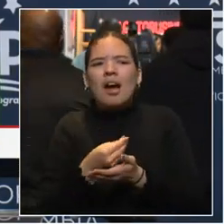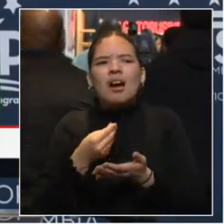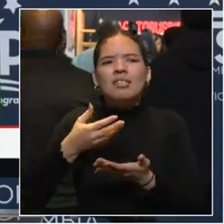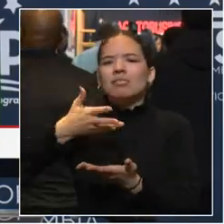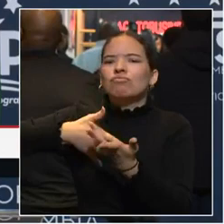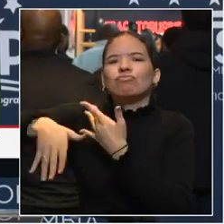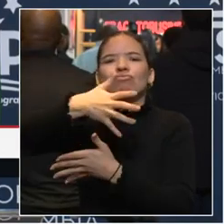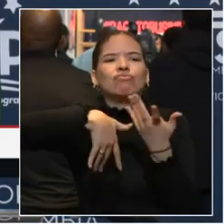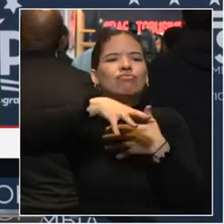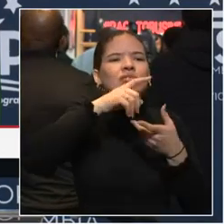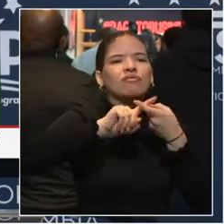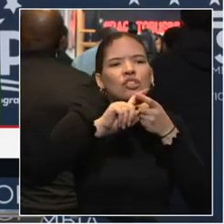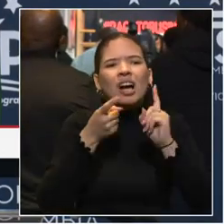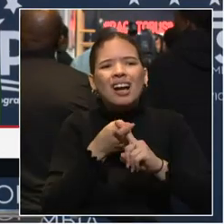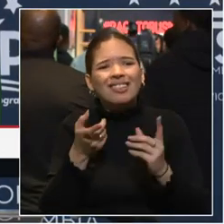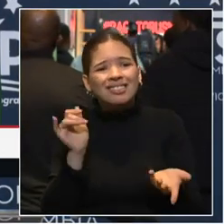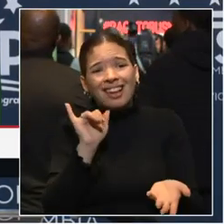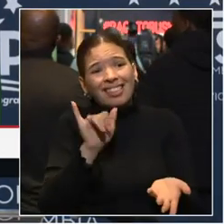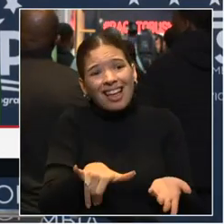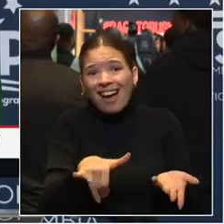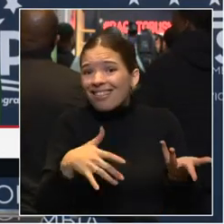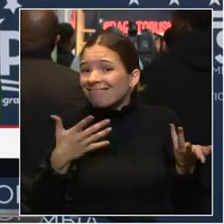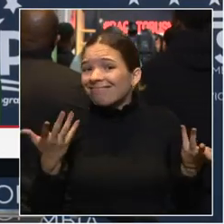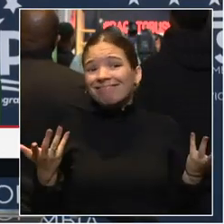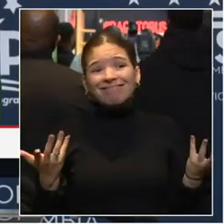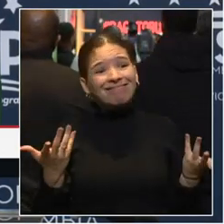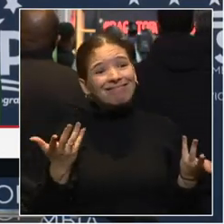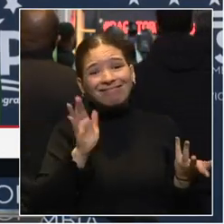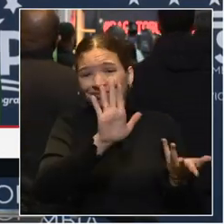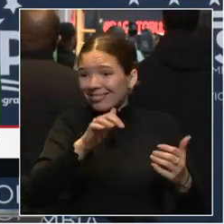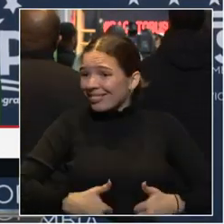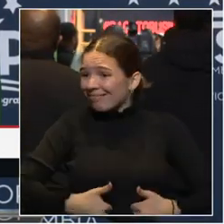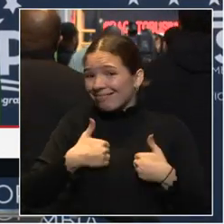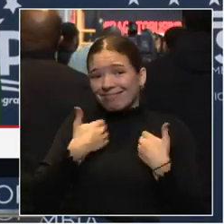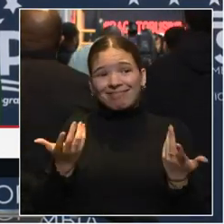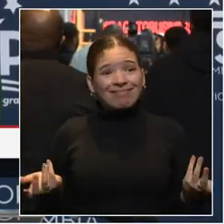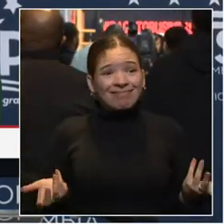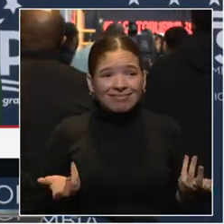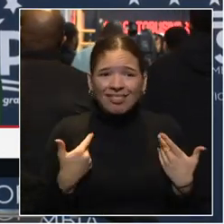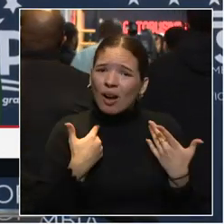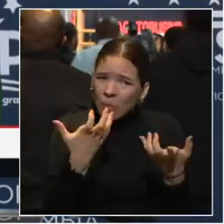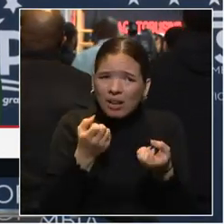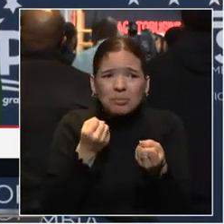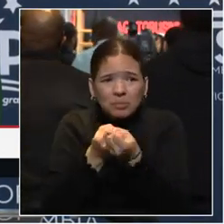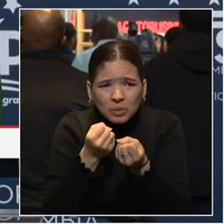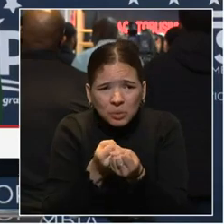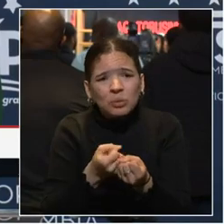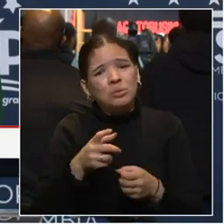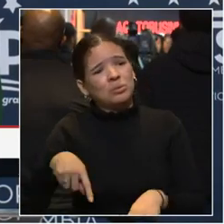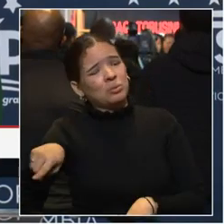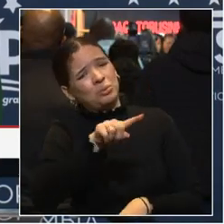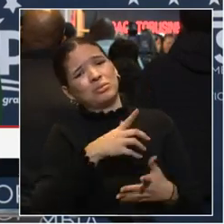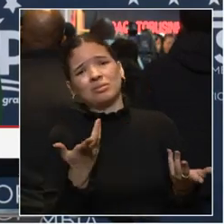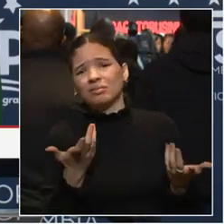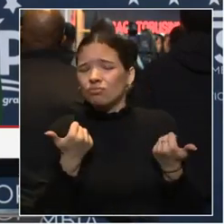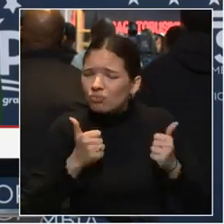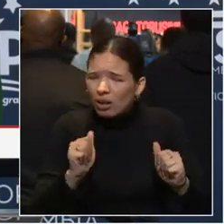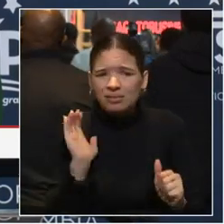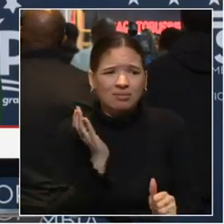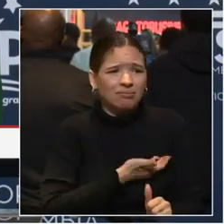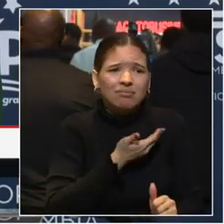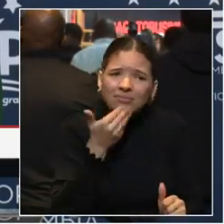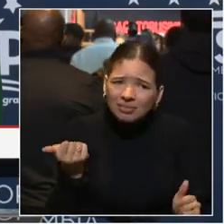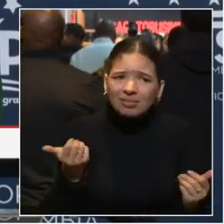that's just how it is growing up. And we want to be there to support them in the best ways possible. Now, we'll also